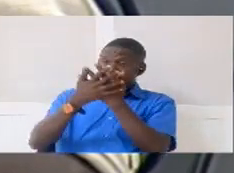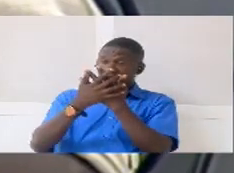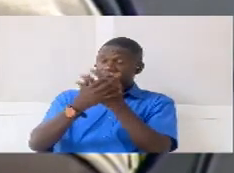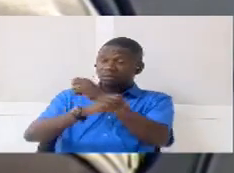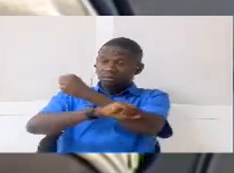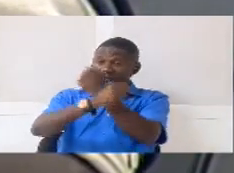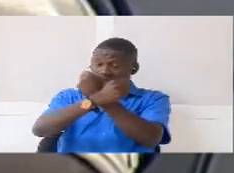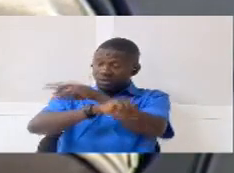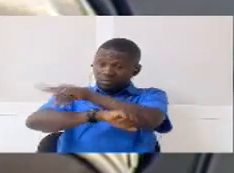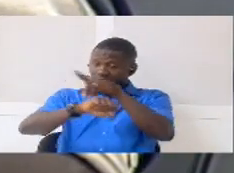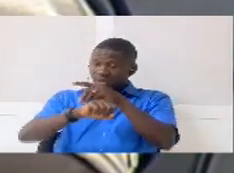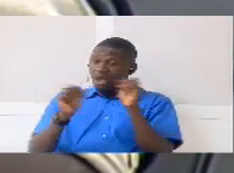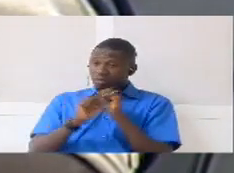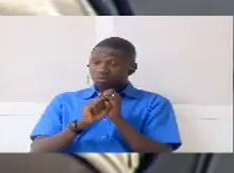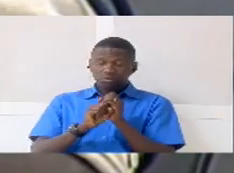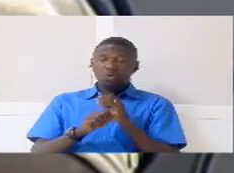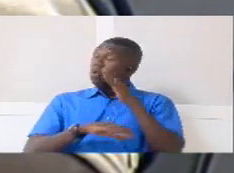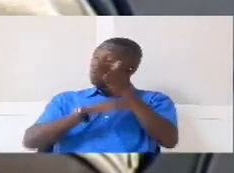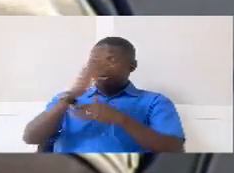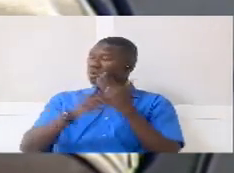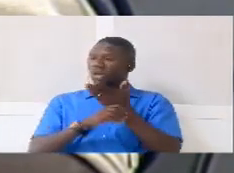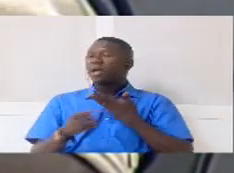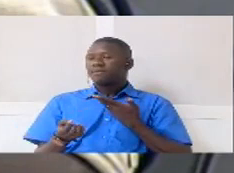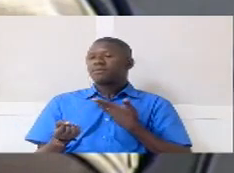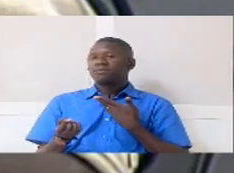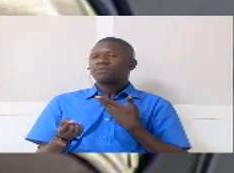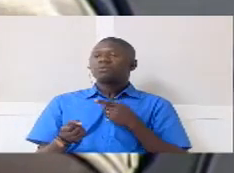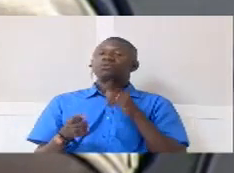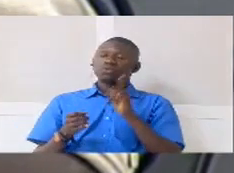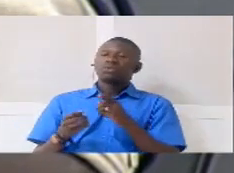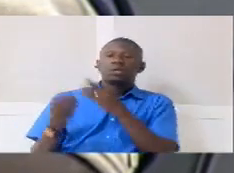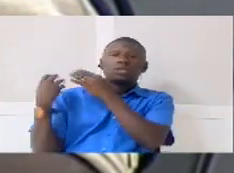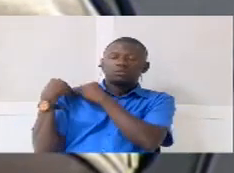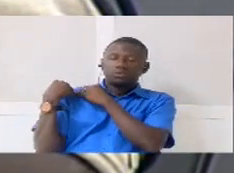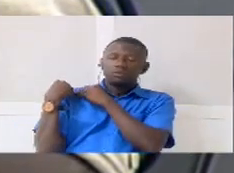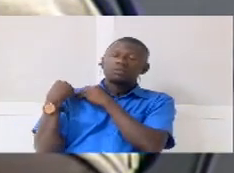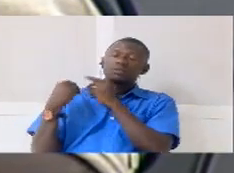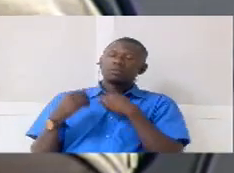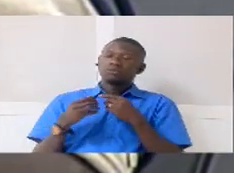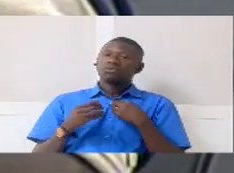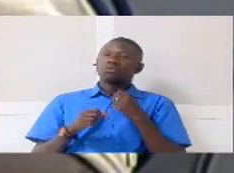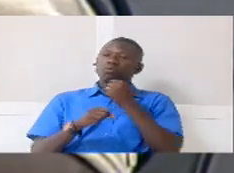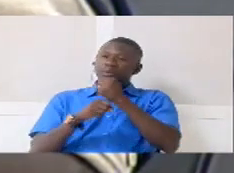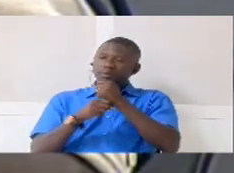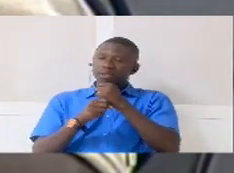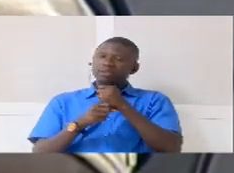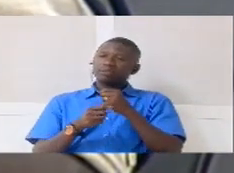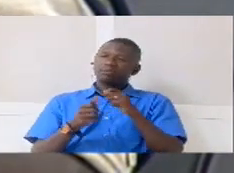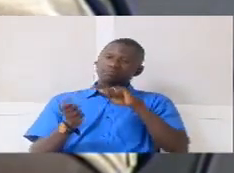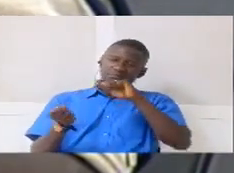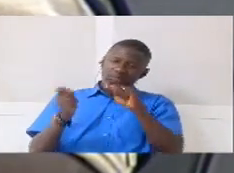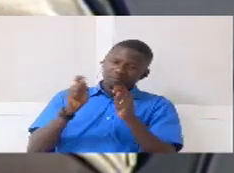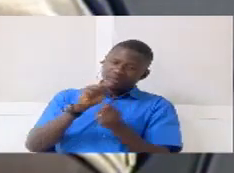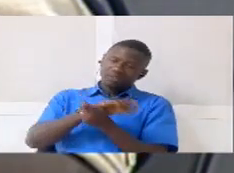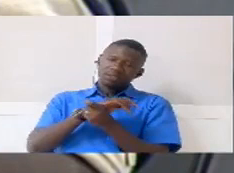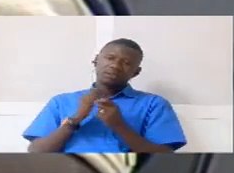puruka kaso sembentu ya. So it should be our responsibility to empower the prison. Tumando alka kasola kaso bunkol